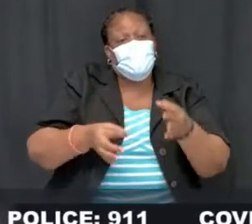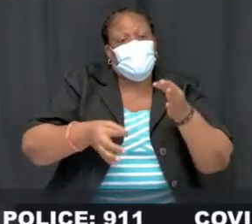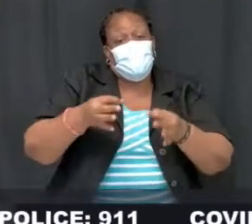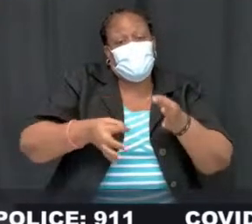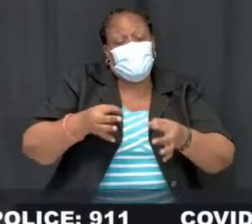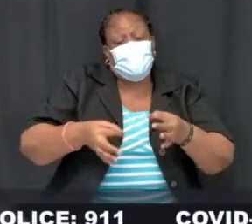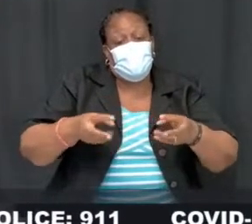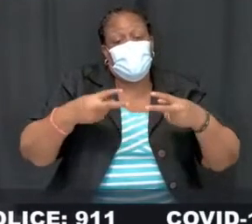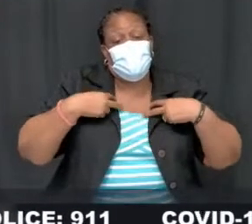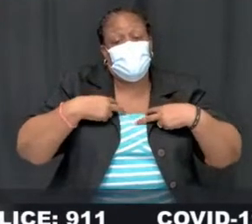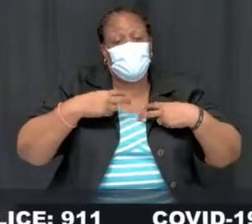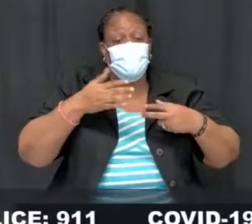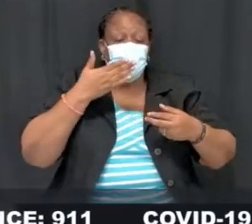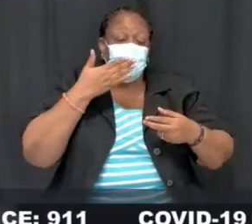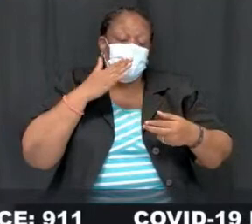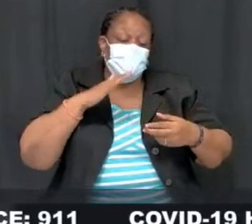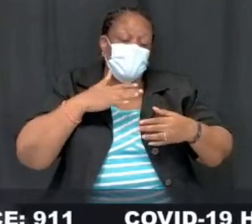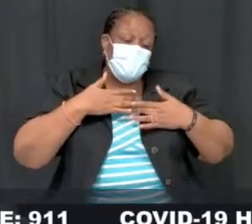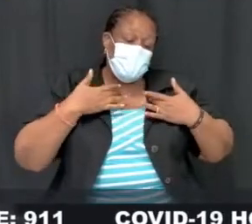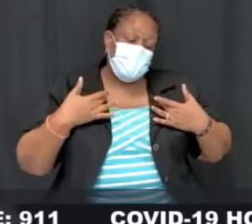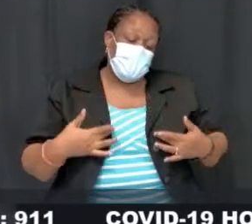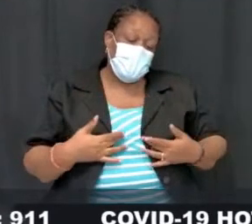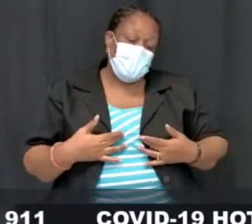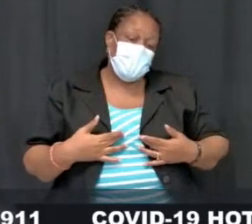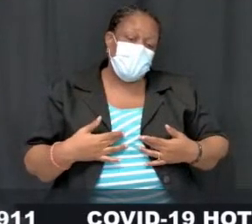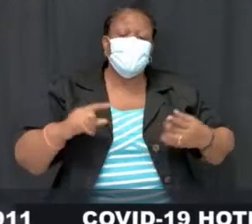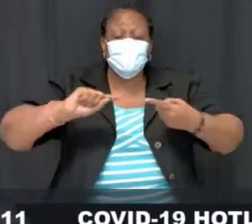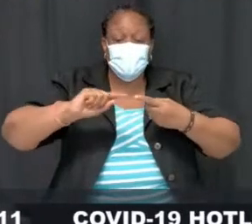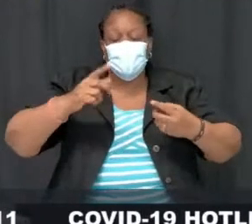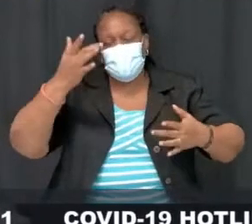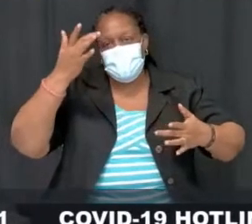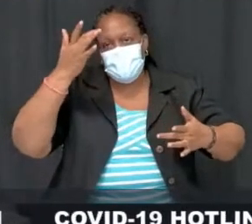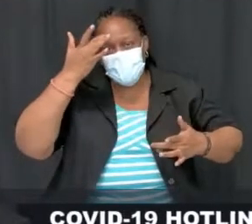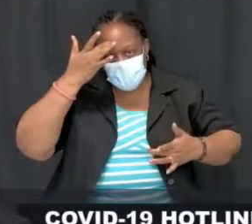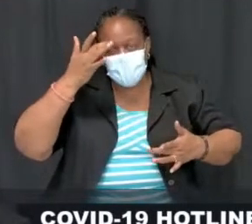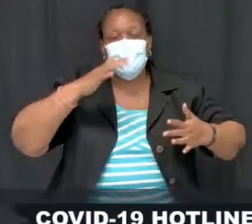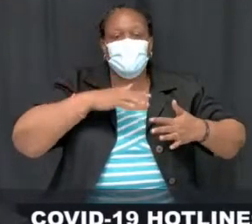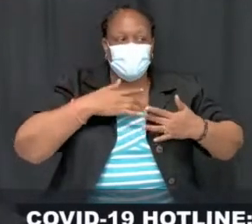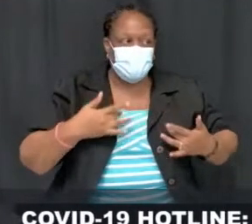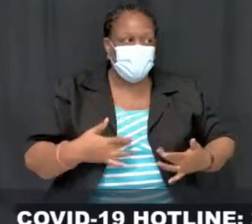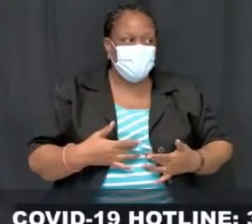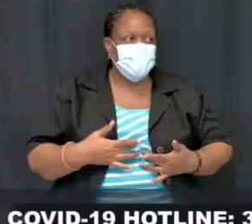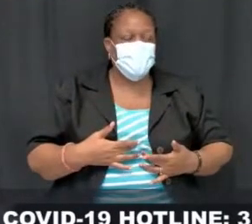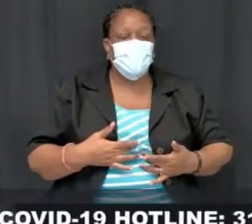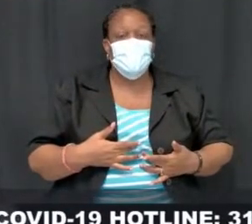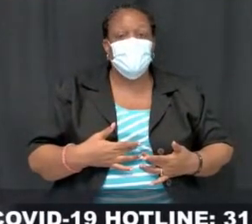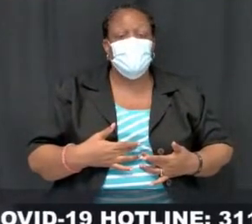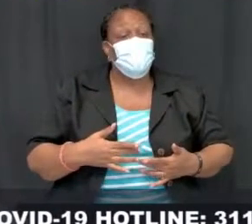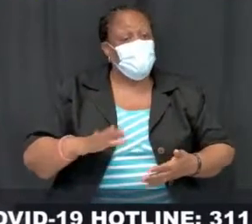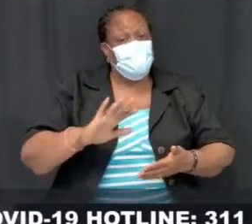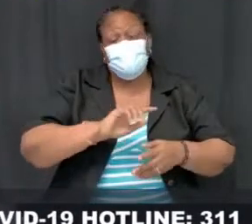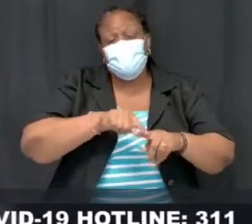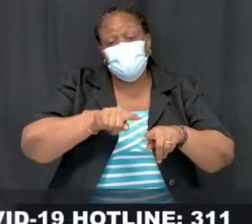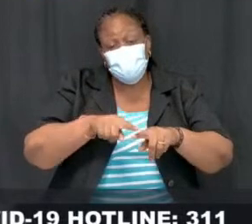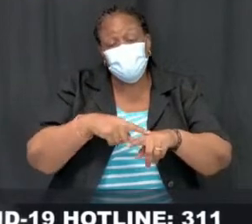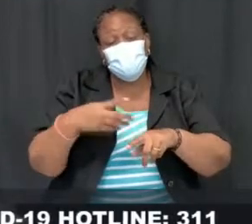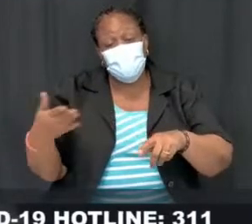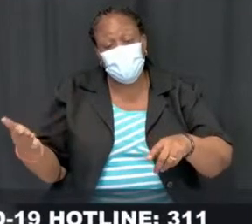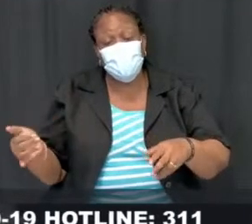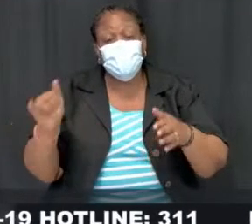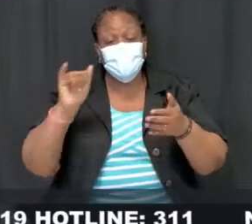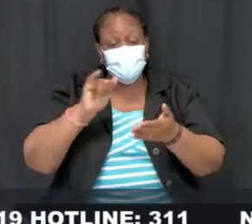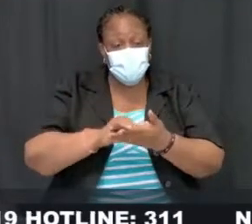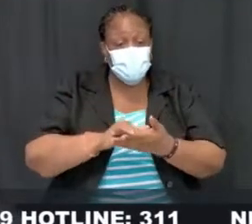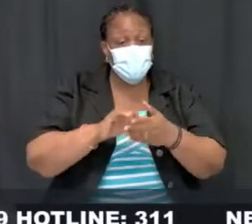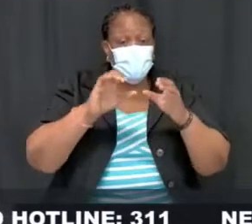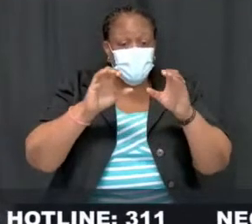and you deteriorated. But getting vaccinated can prevent you from becoming severely ill from COVID-19